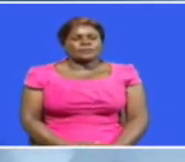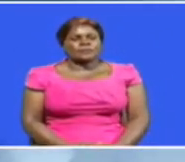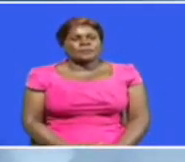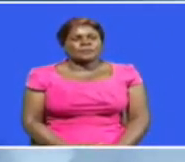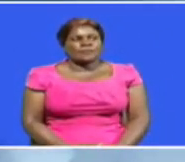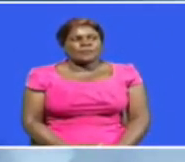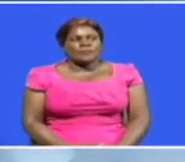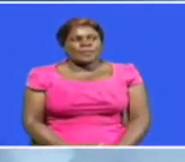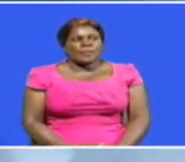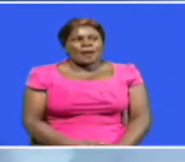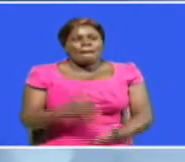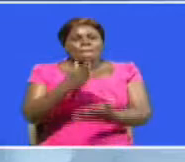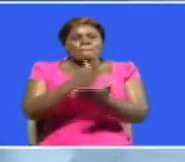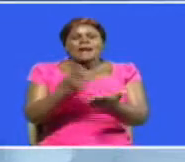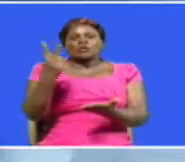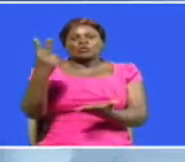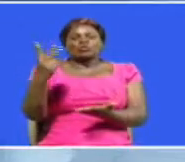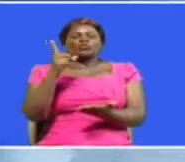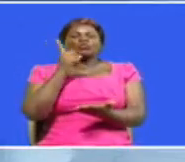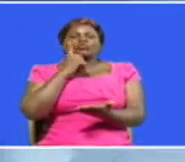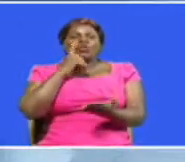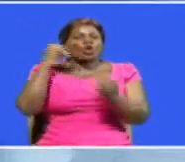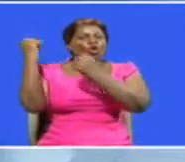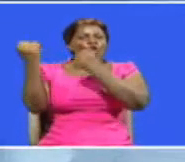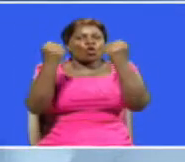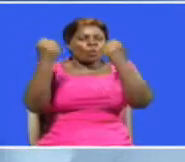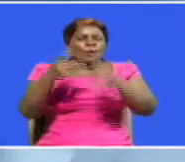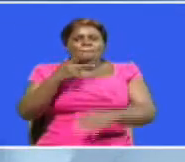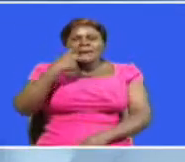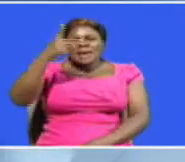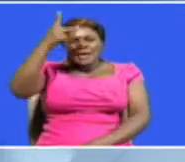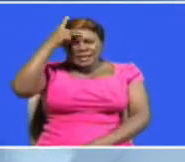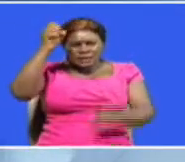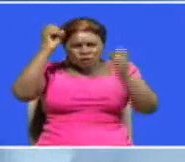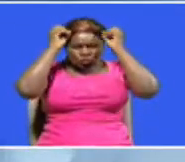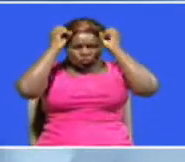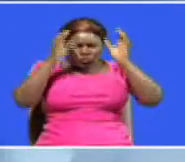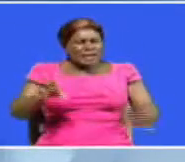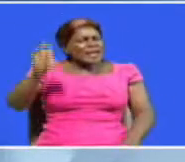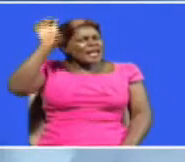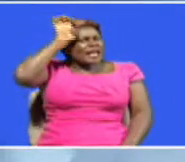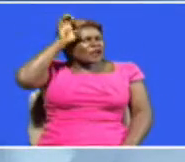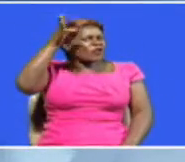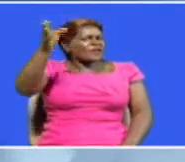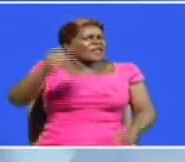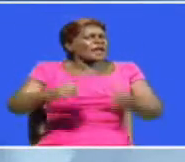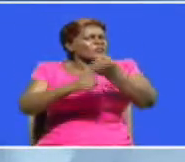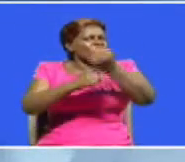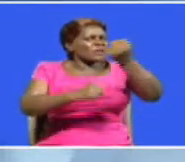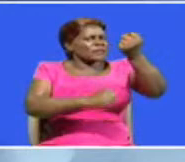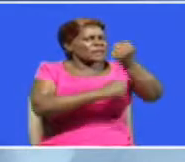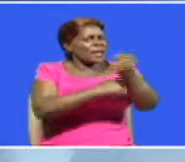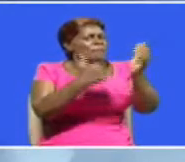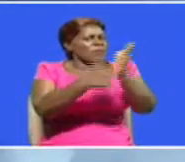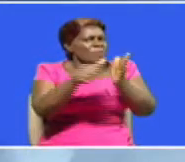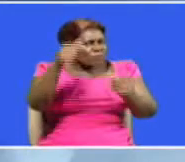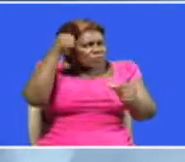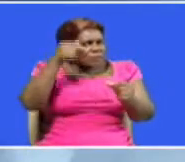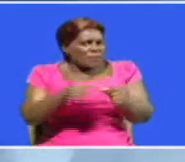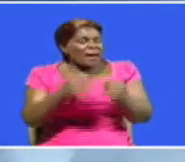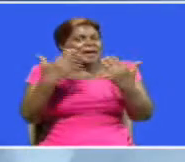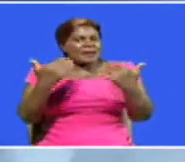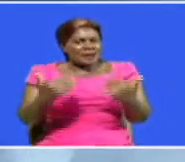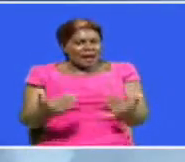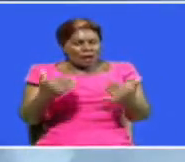Of course, there will be a part two of Conquering. The parents of the students affected by the boat Uasin Gishu airlift program have